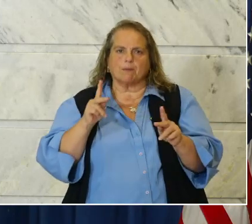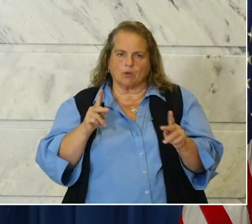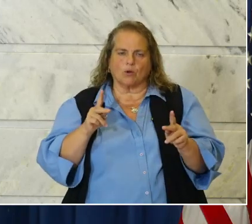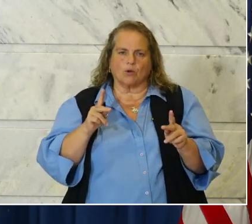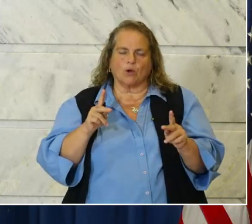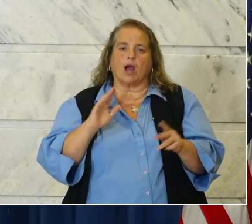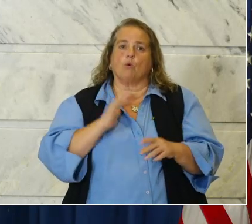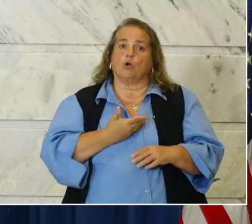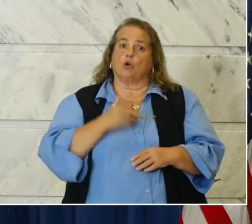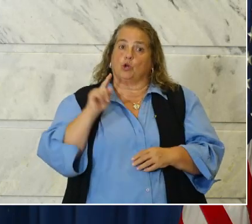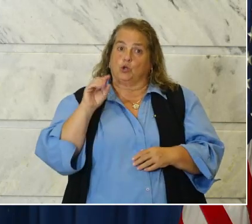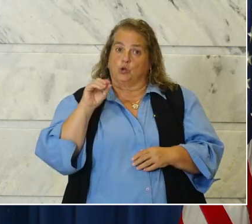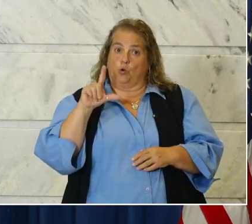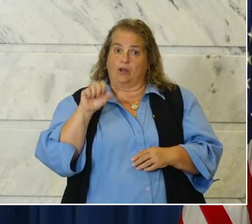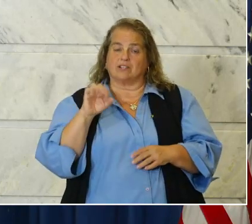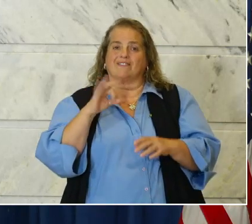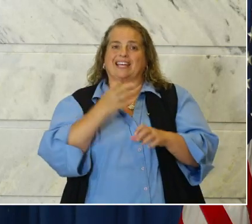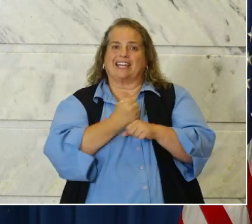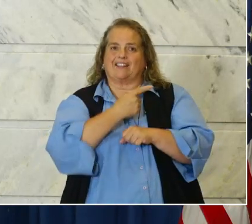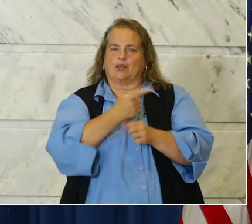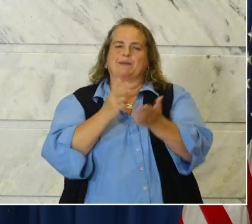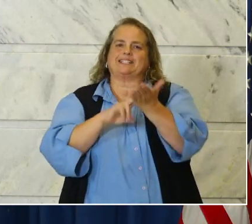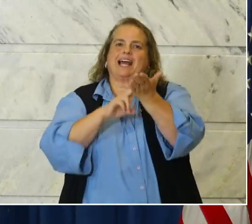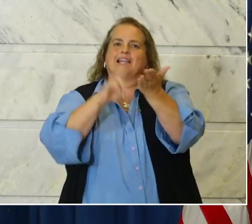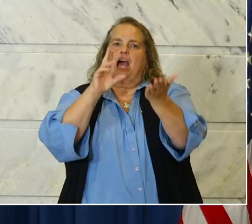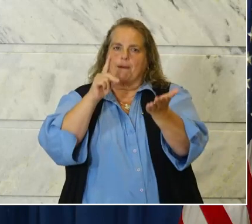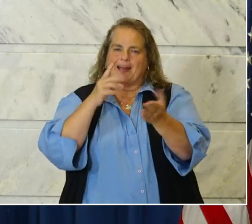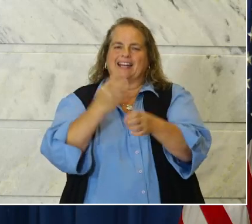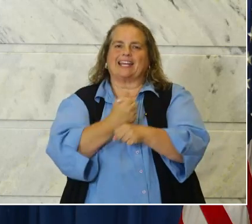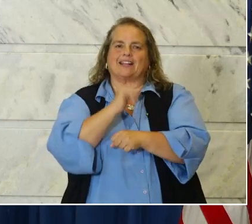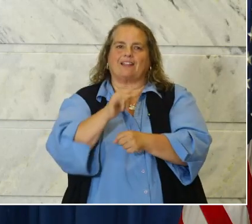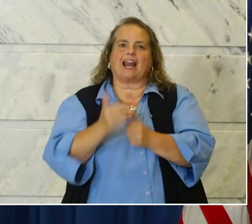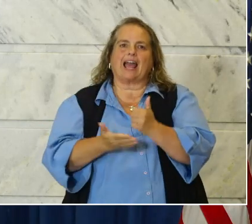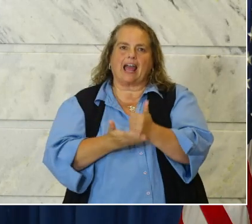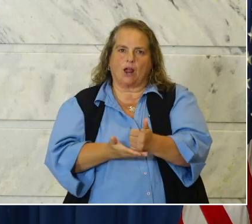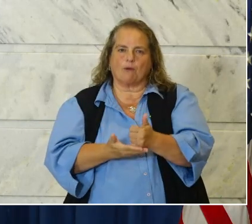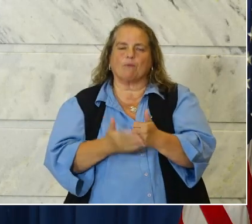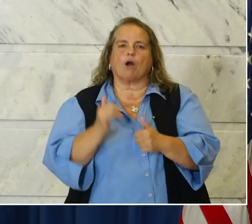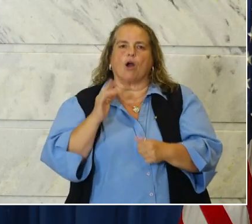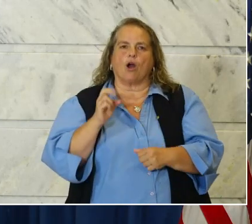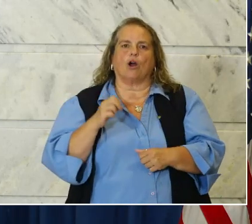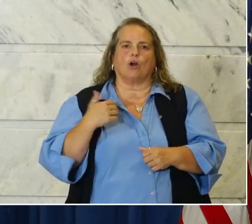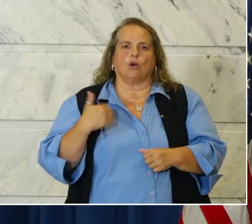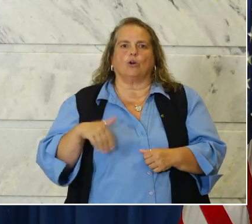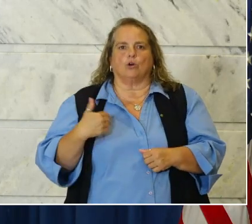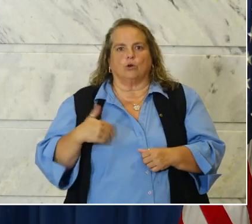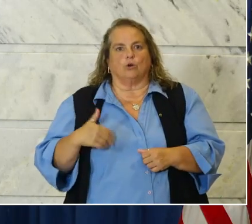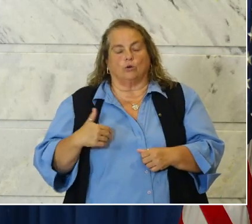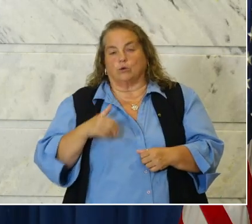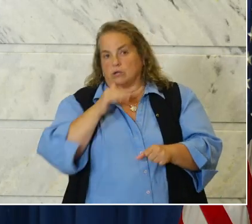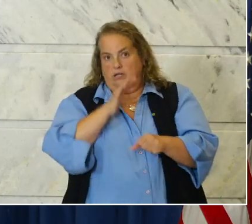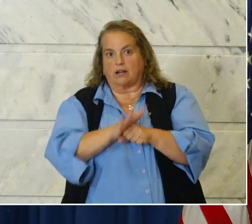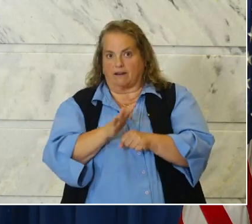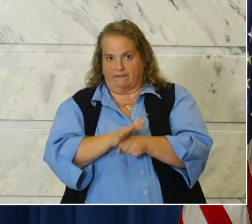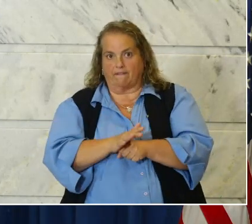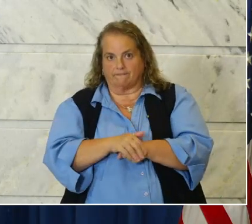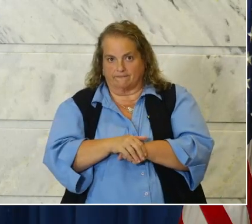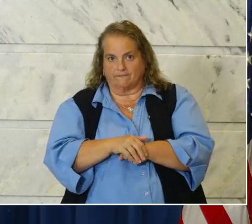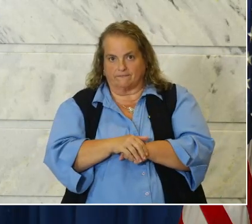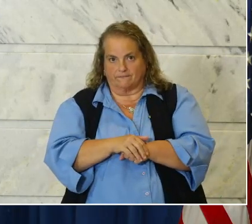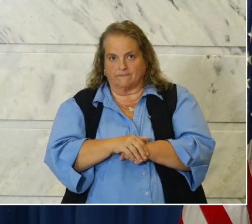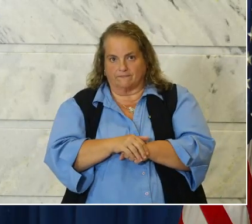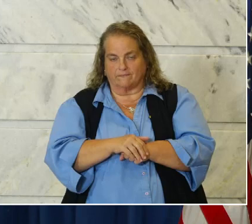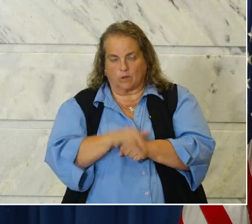Our tools of getting them signed up and getting them that help are woefully insufficient. Again, we've